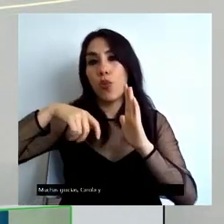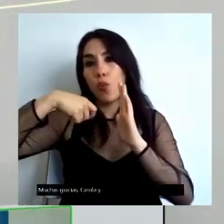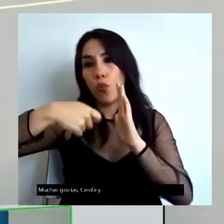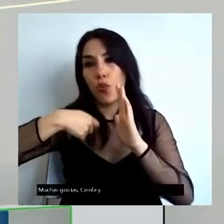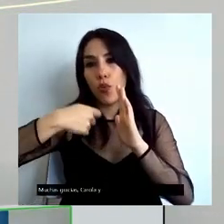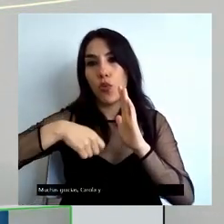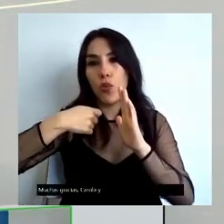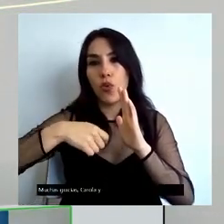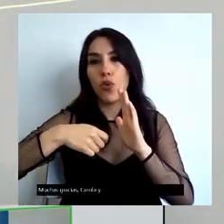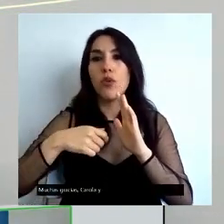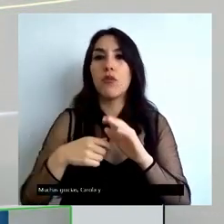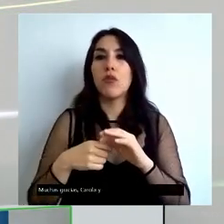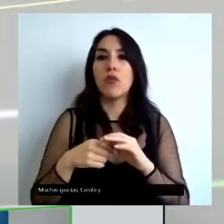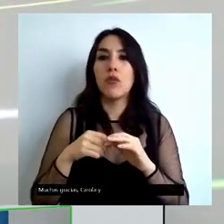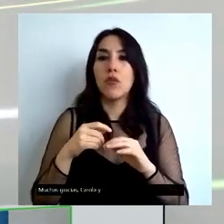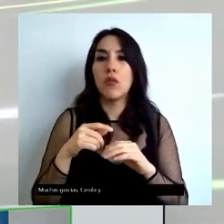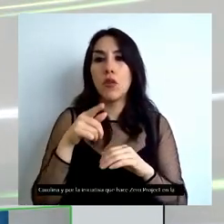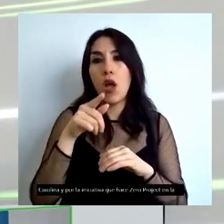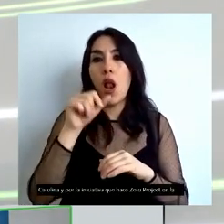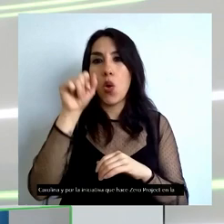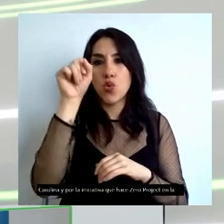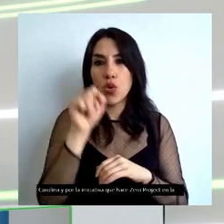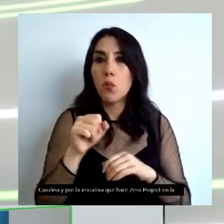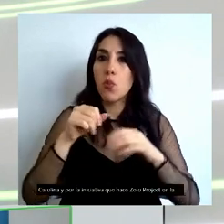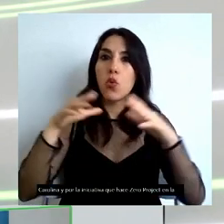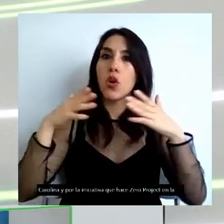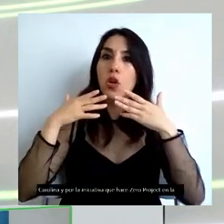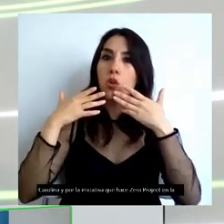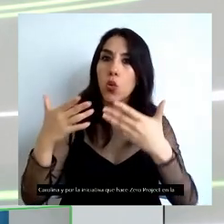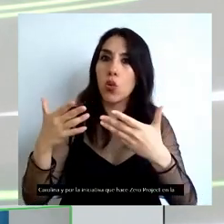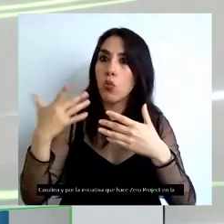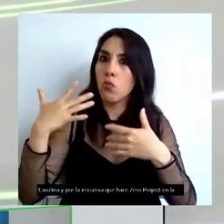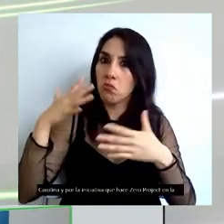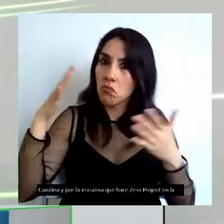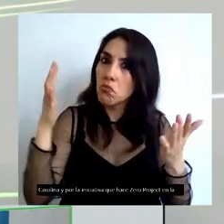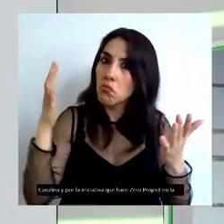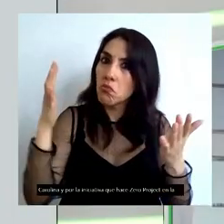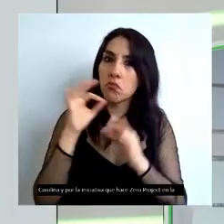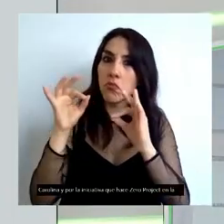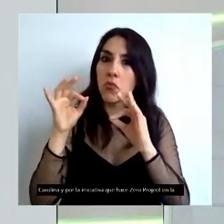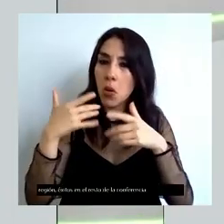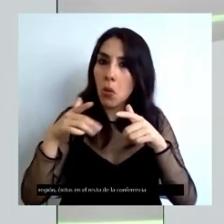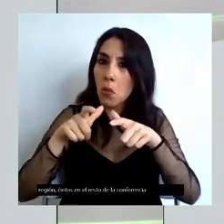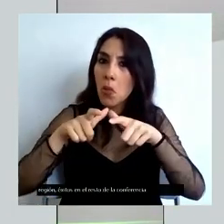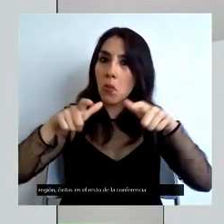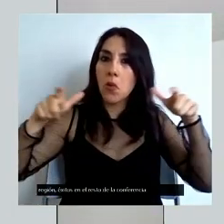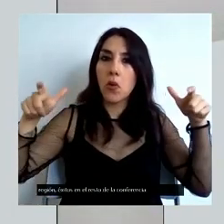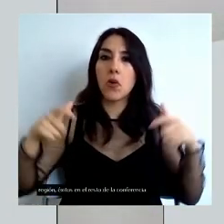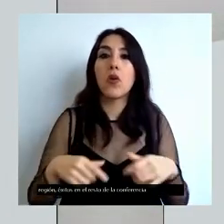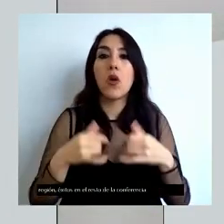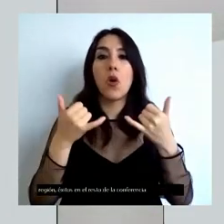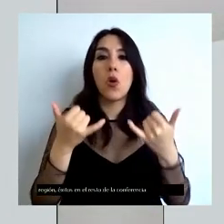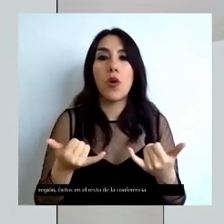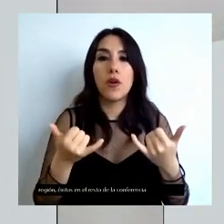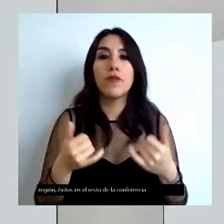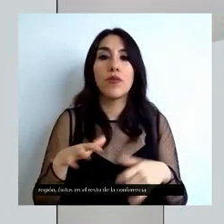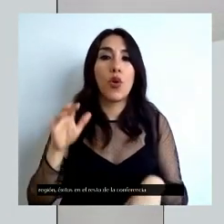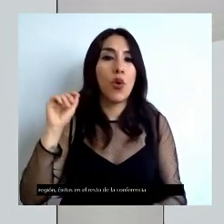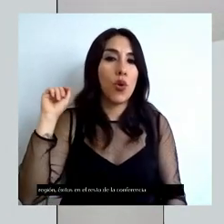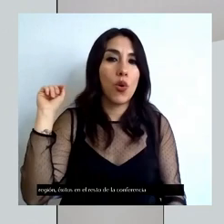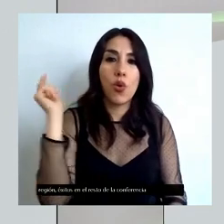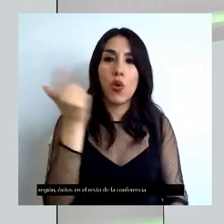in the region. Big success for your conference. Thank you very much. We invite you to continue attending